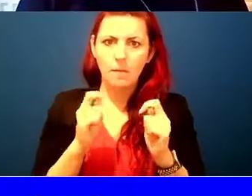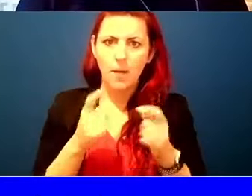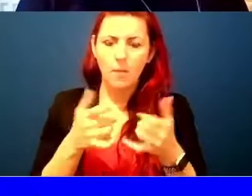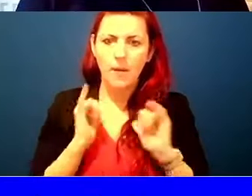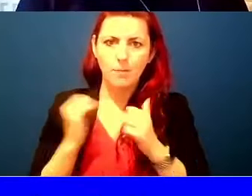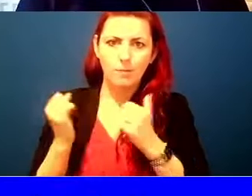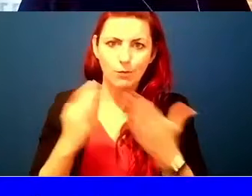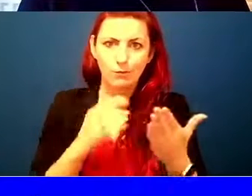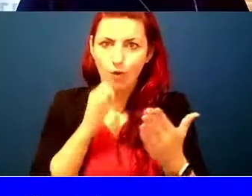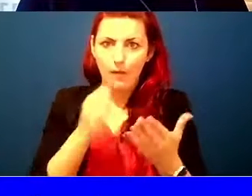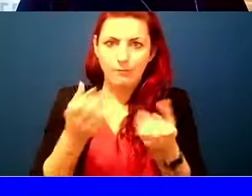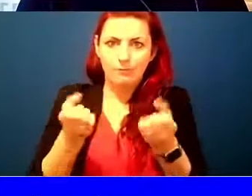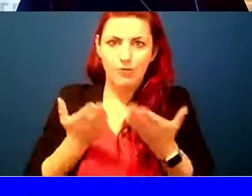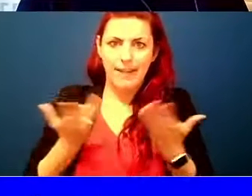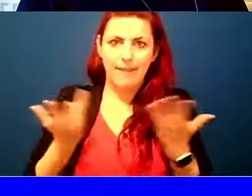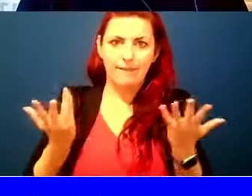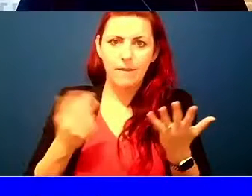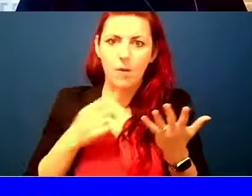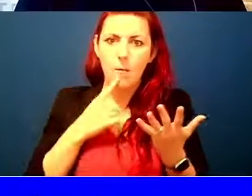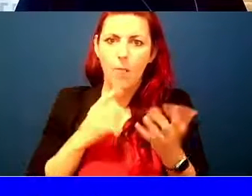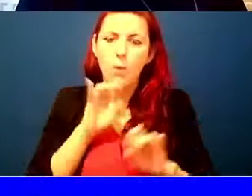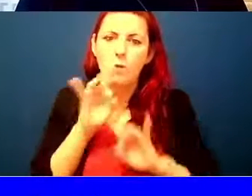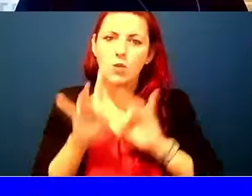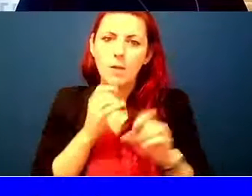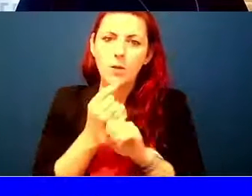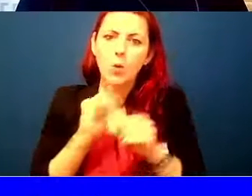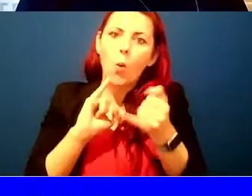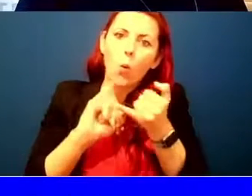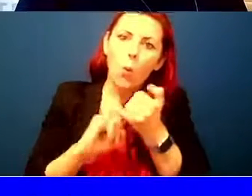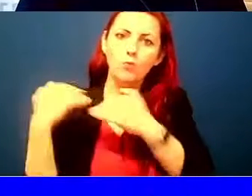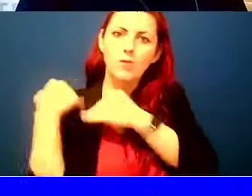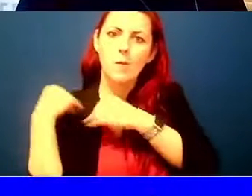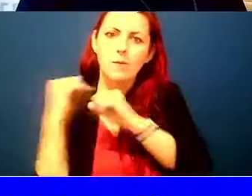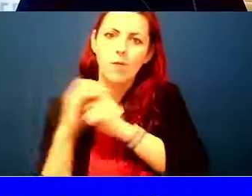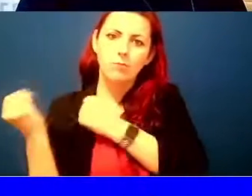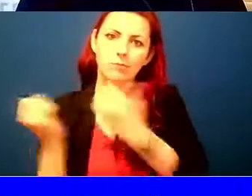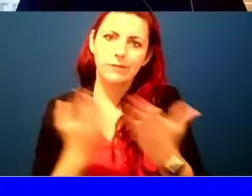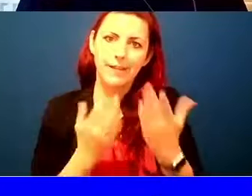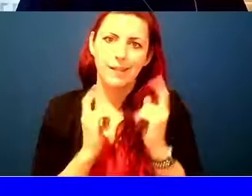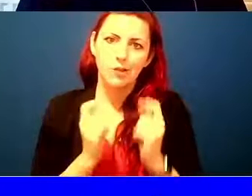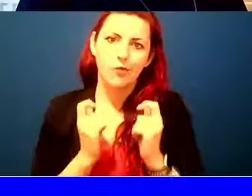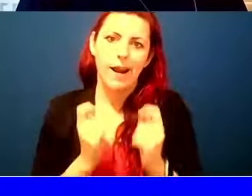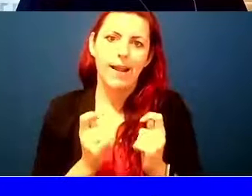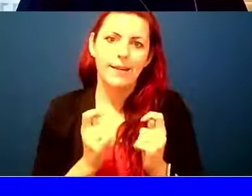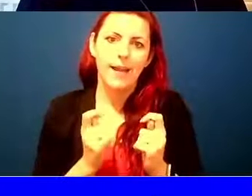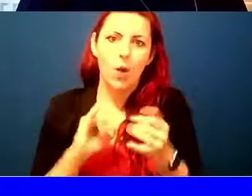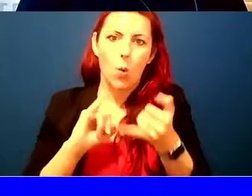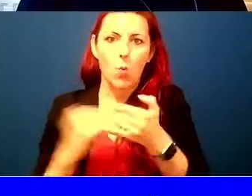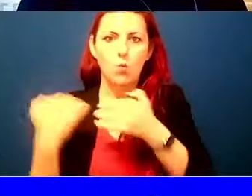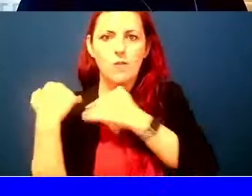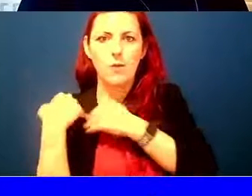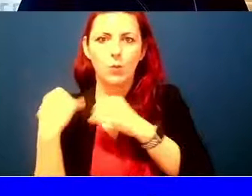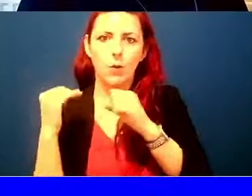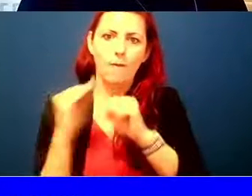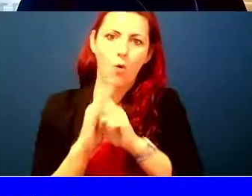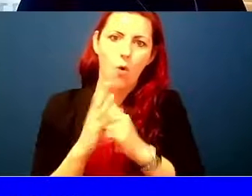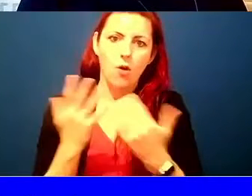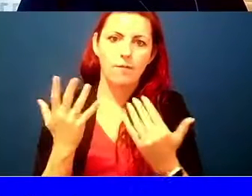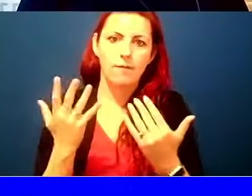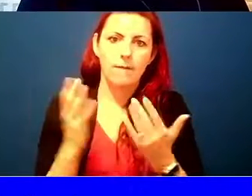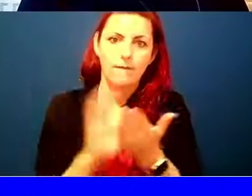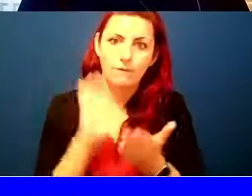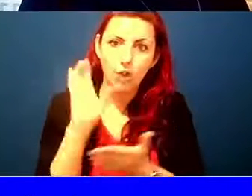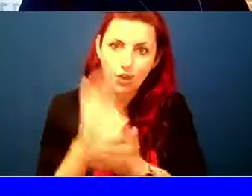with. But there was a question around who's responsible for providing that and who's responsible for funding